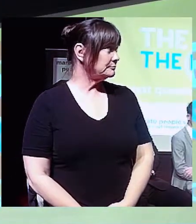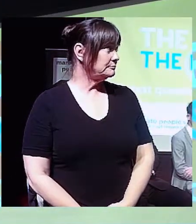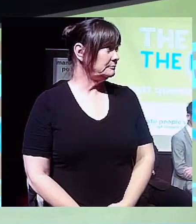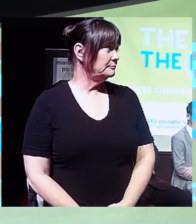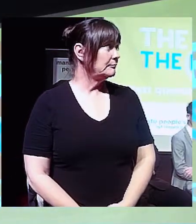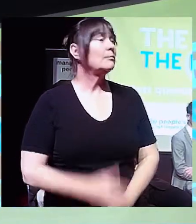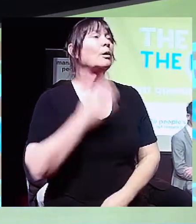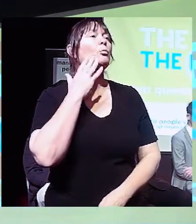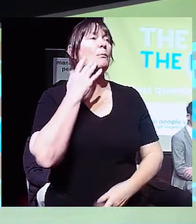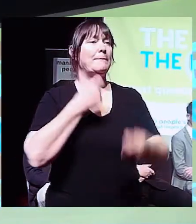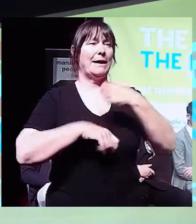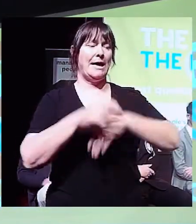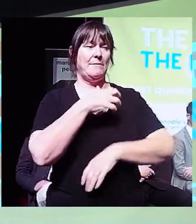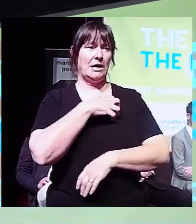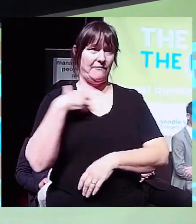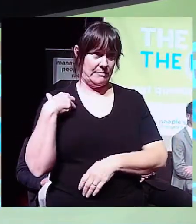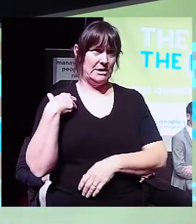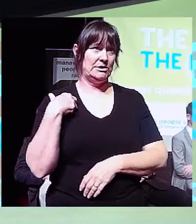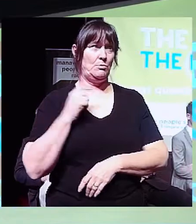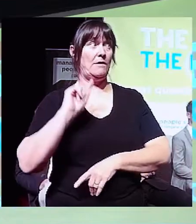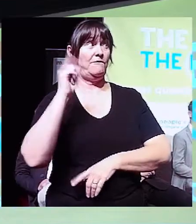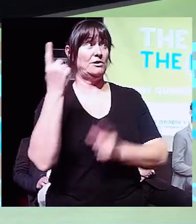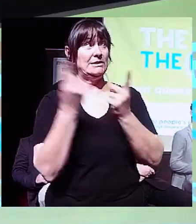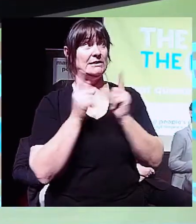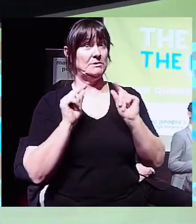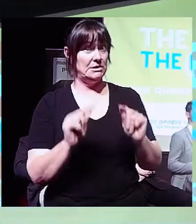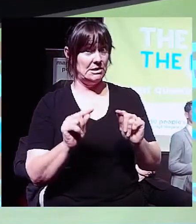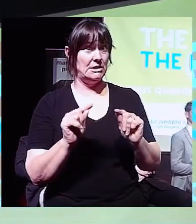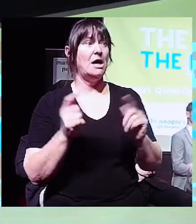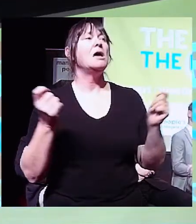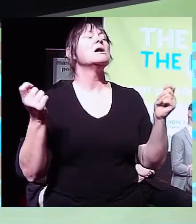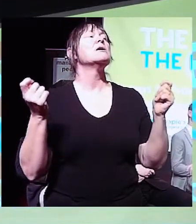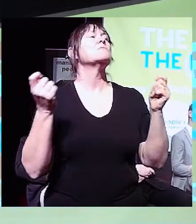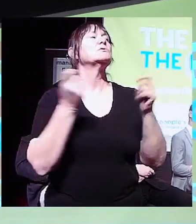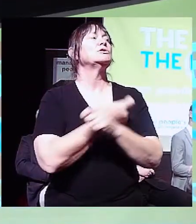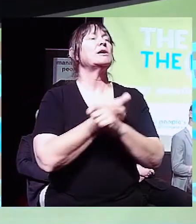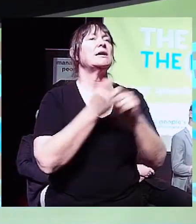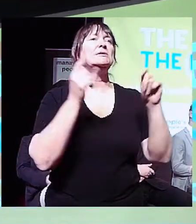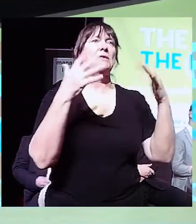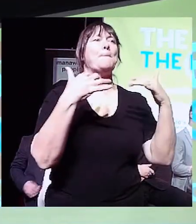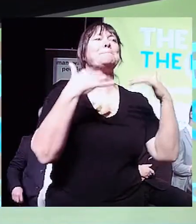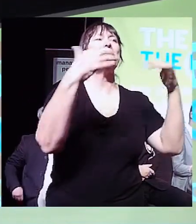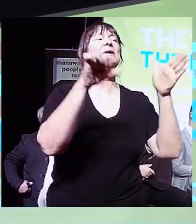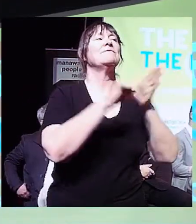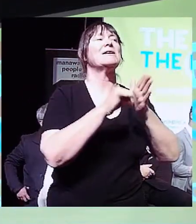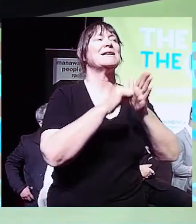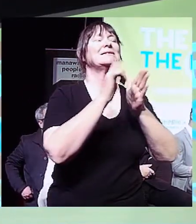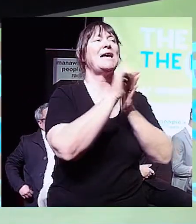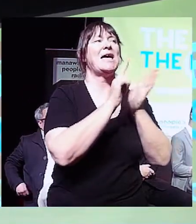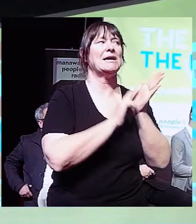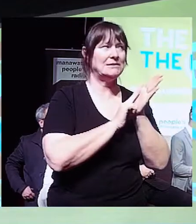When we came into government, what we did, one of the first things, is to change the Public Finance Act so that actually child poverty would be